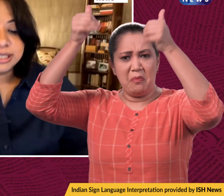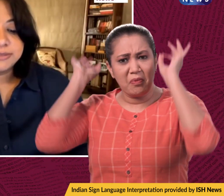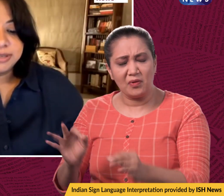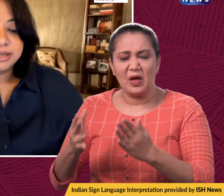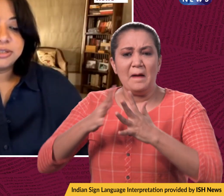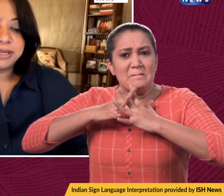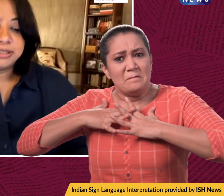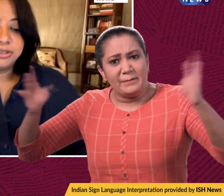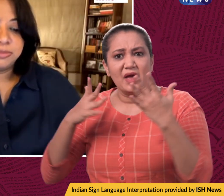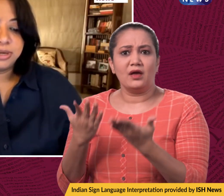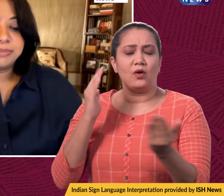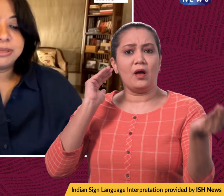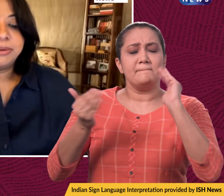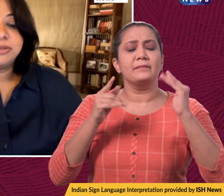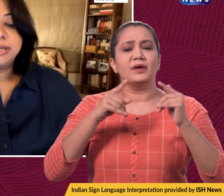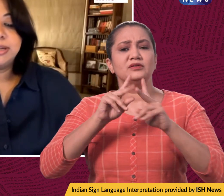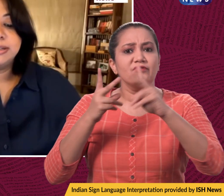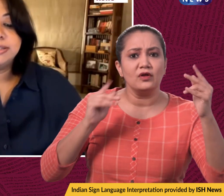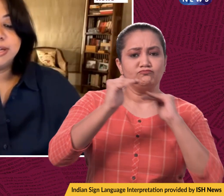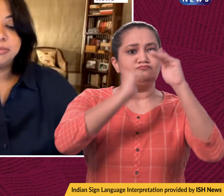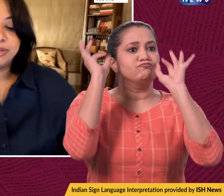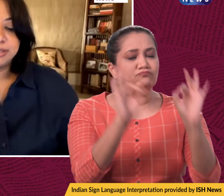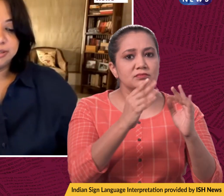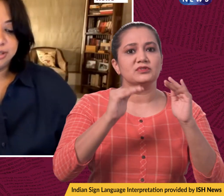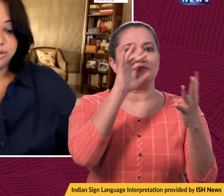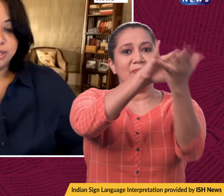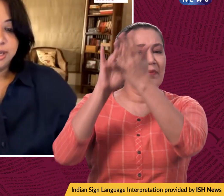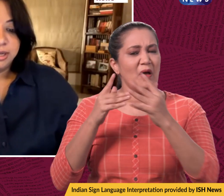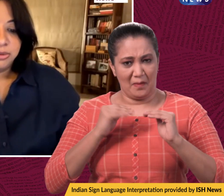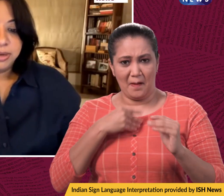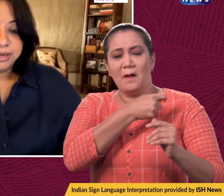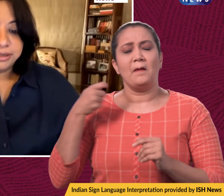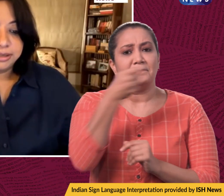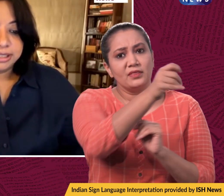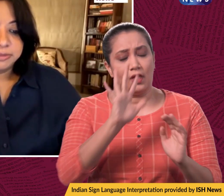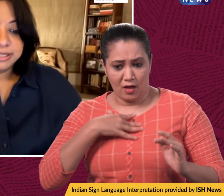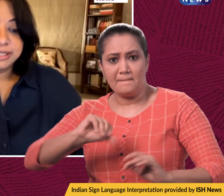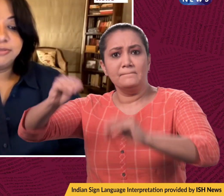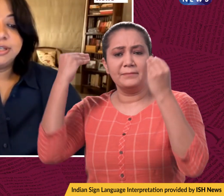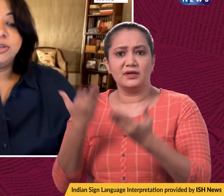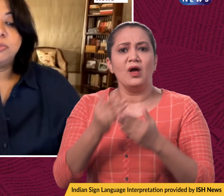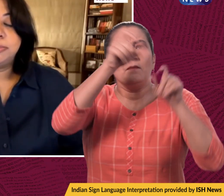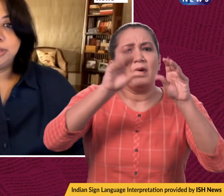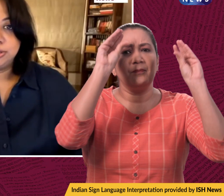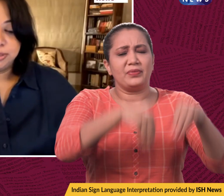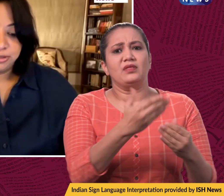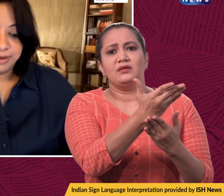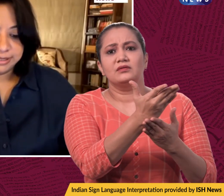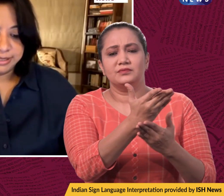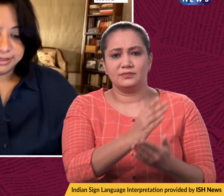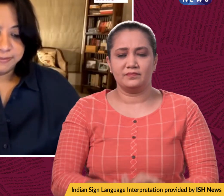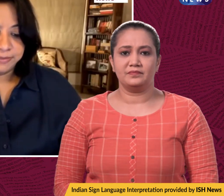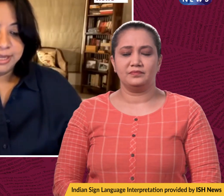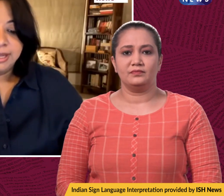most successful, largest vaccination programs compared to many other developed Western nations, where there's been a significantly low population base